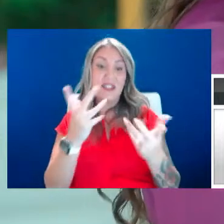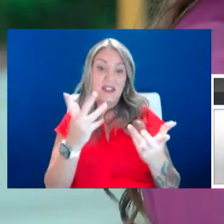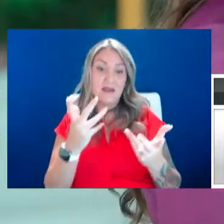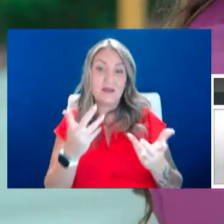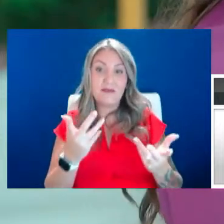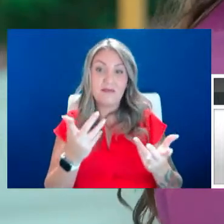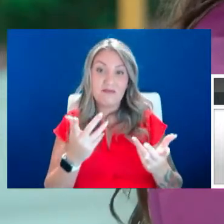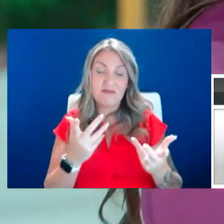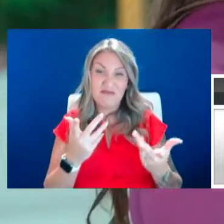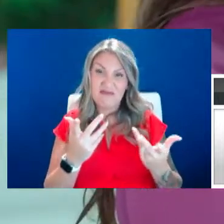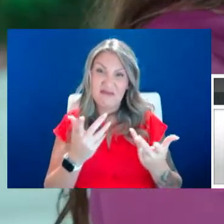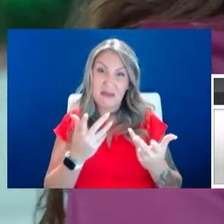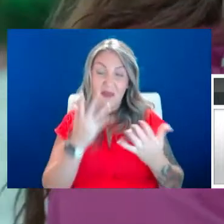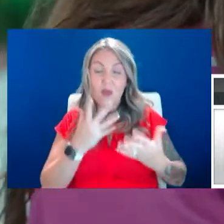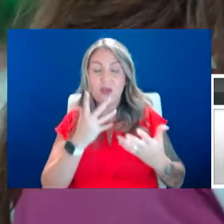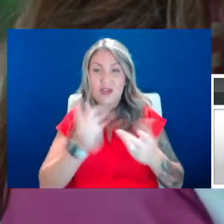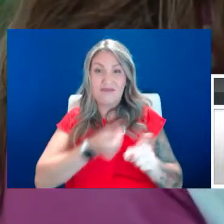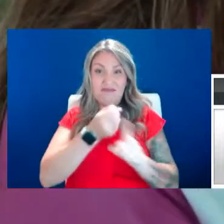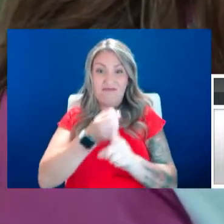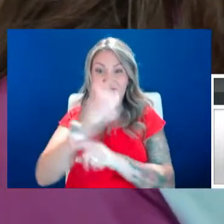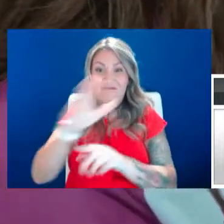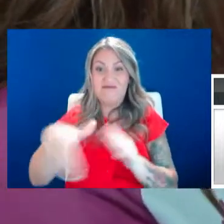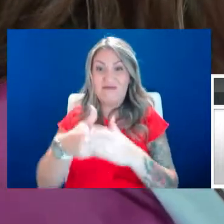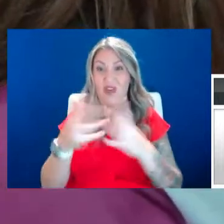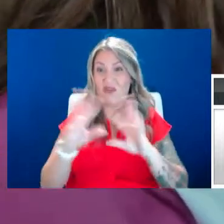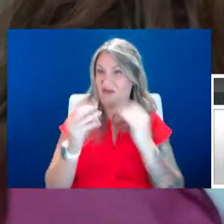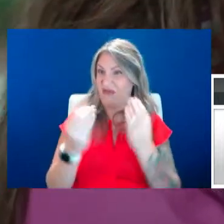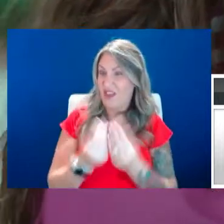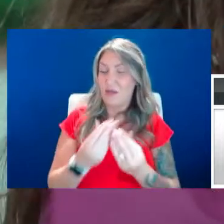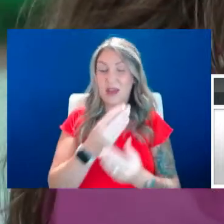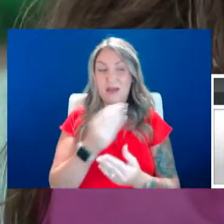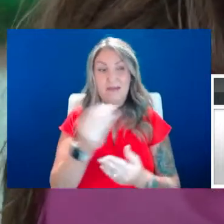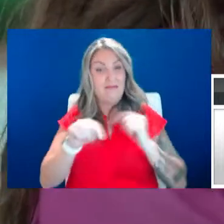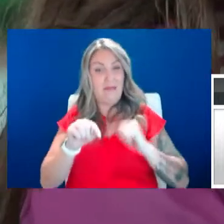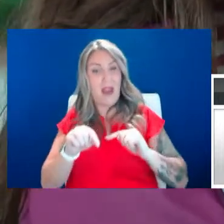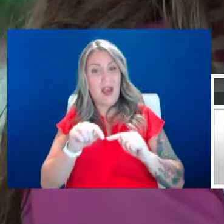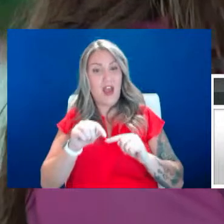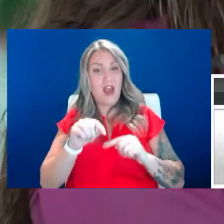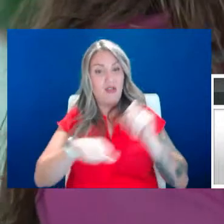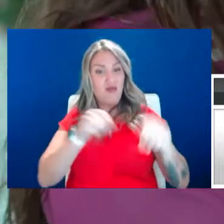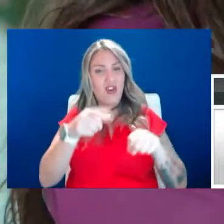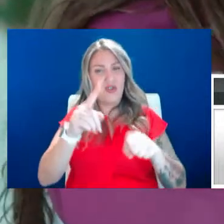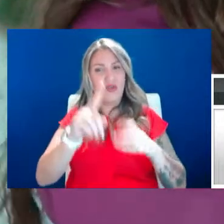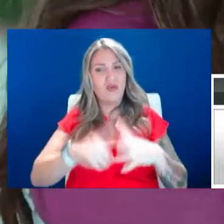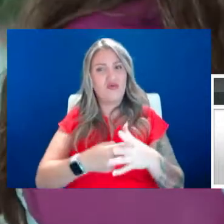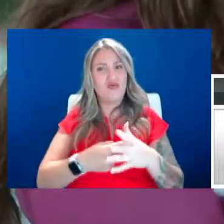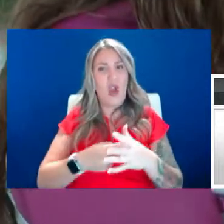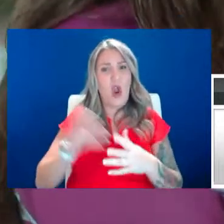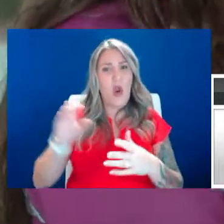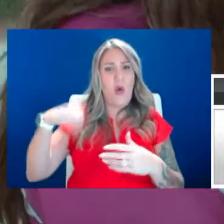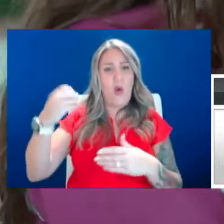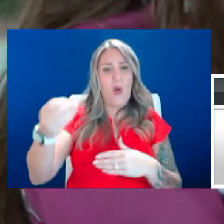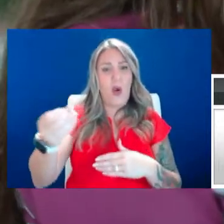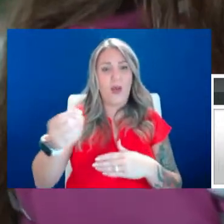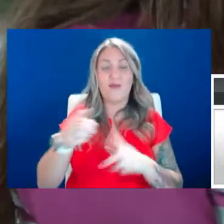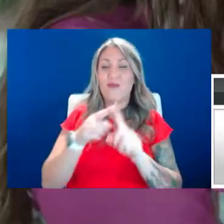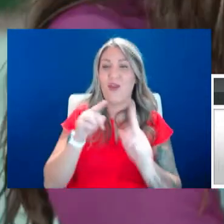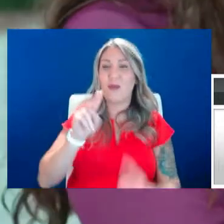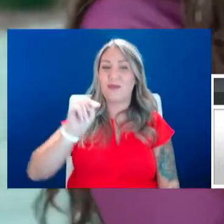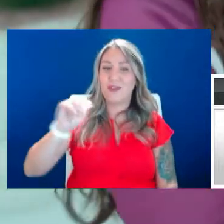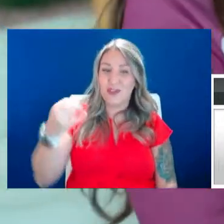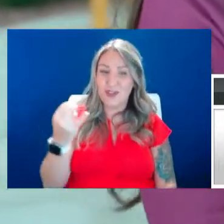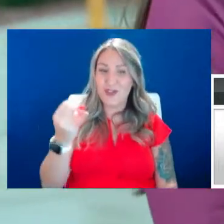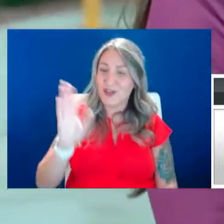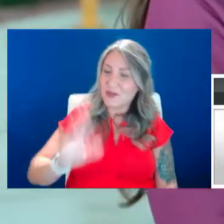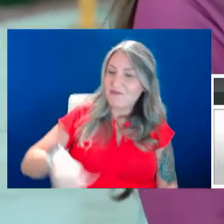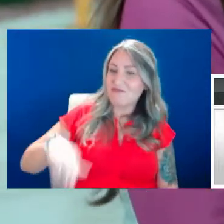impacted everyone's families. And back to the ride itself, we mentioned you started in Oregon. Where are you from originally? I'm from New Jersey. Jersey. I grew up, born and bred in New